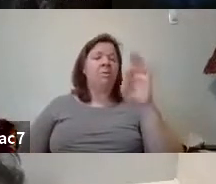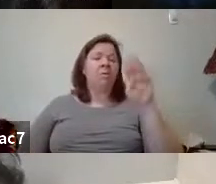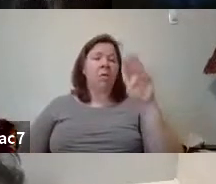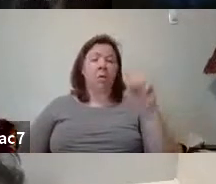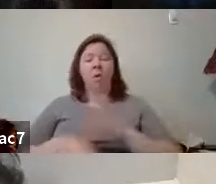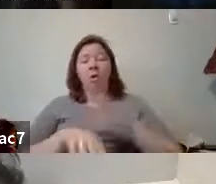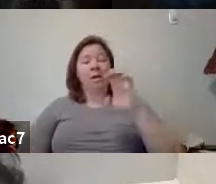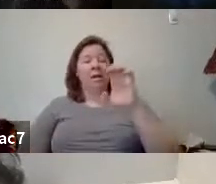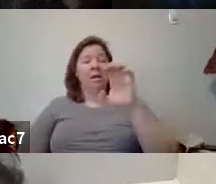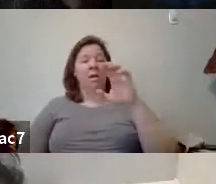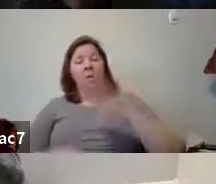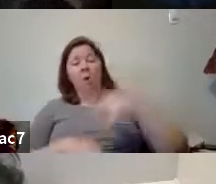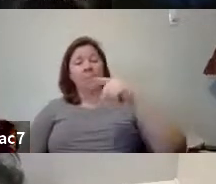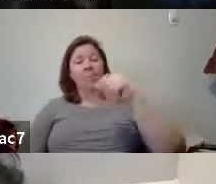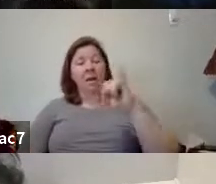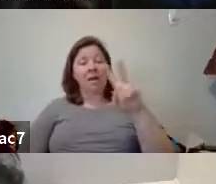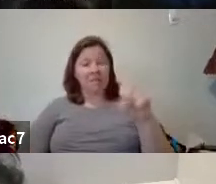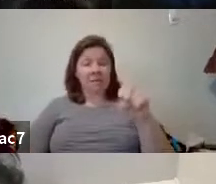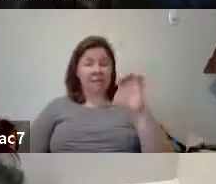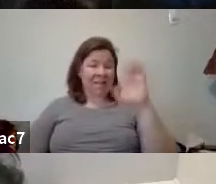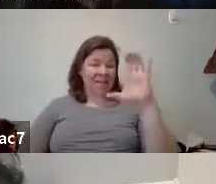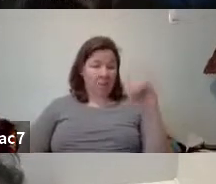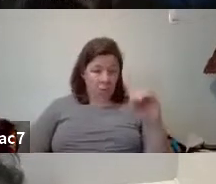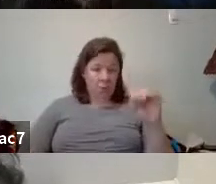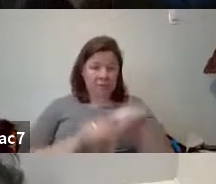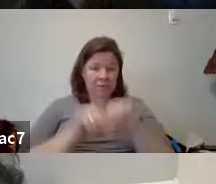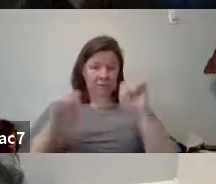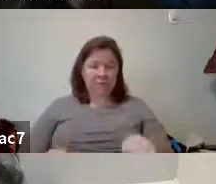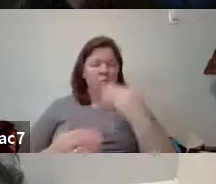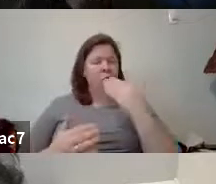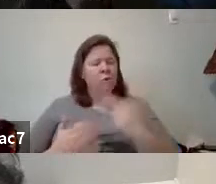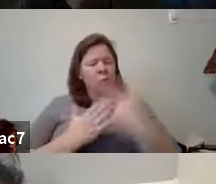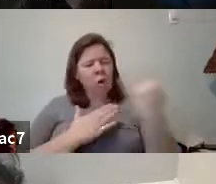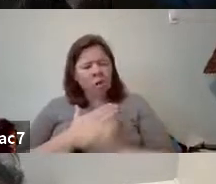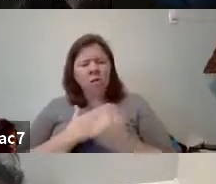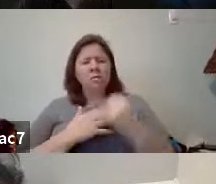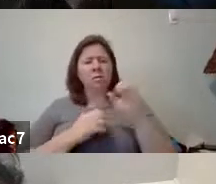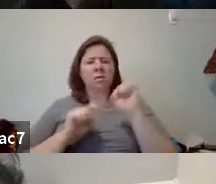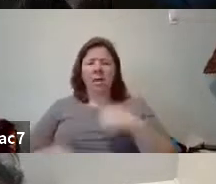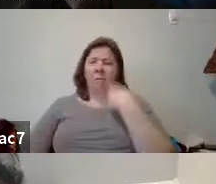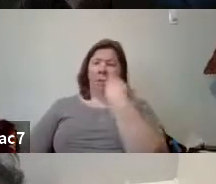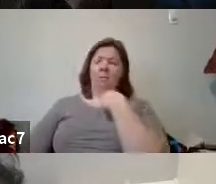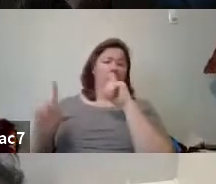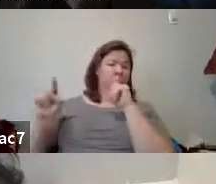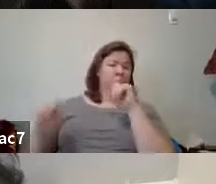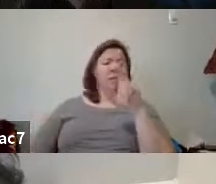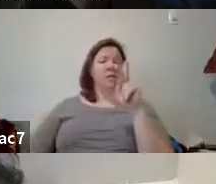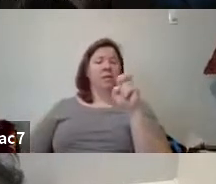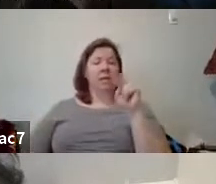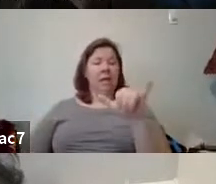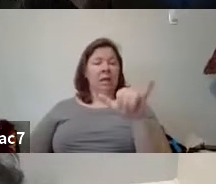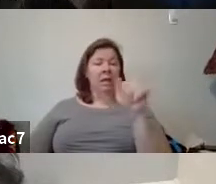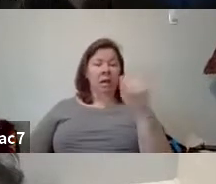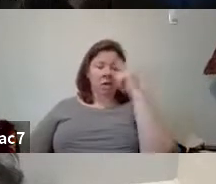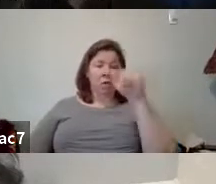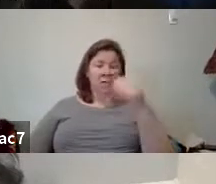And we're going to be able to find great projects to support all across the world. You know, I've been going to Kenya for 10 years doing missions, and